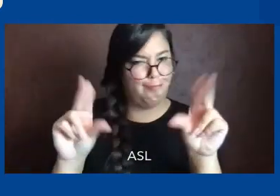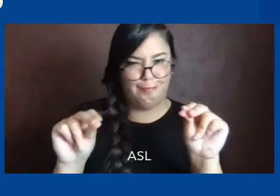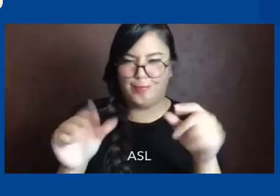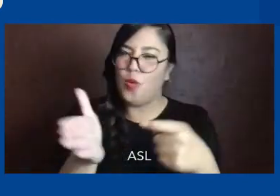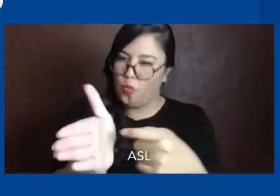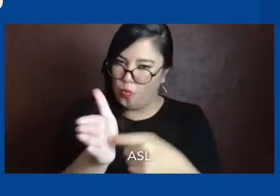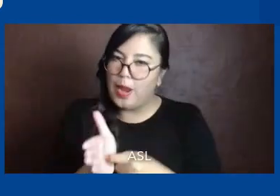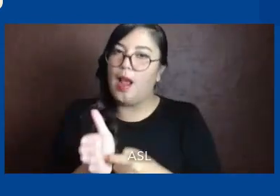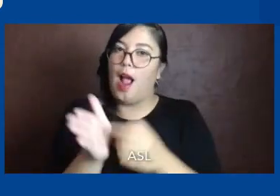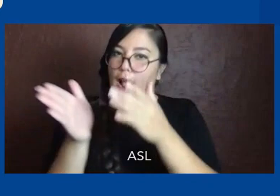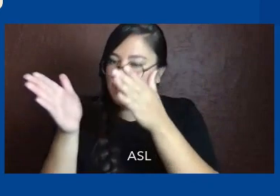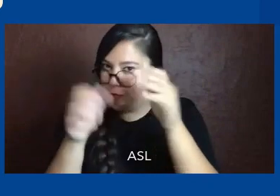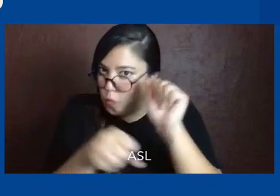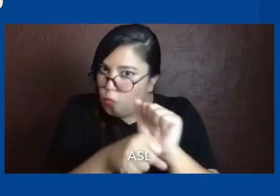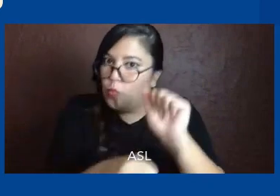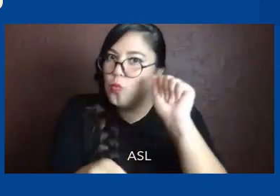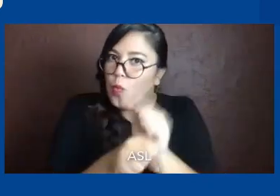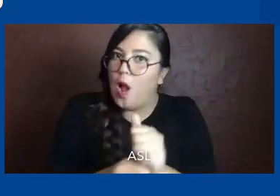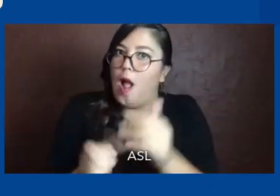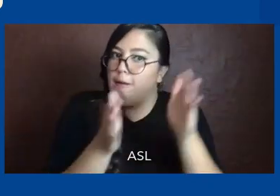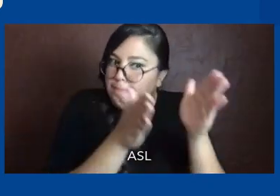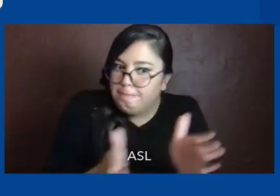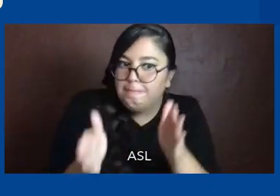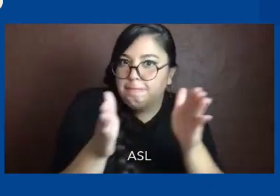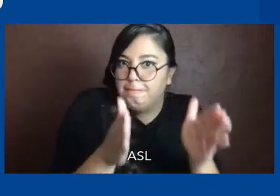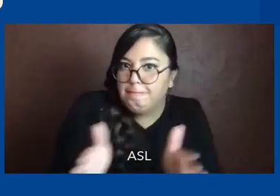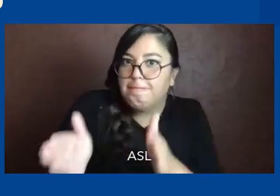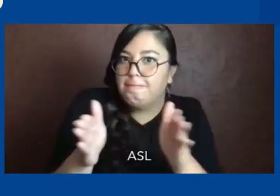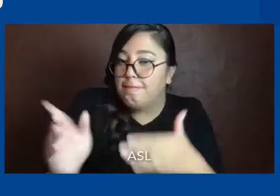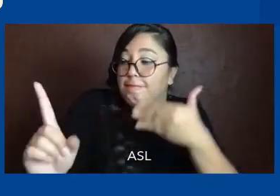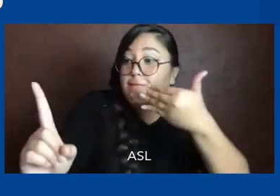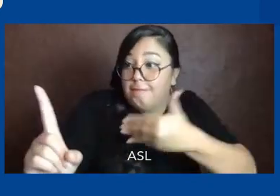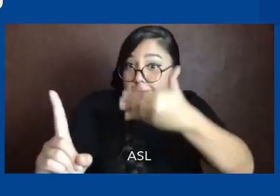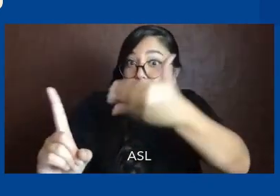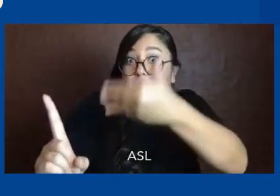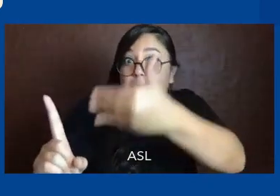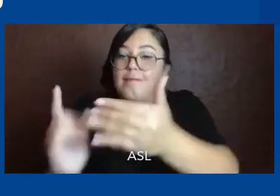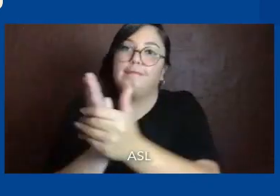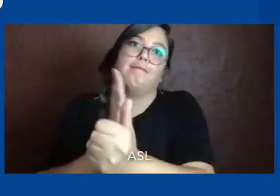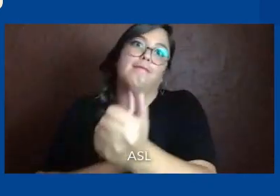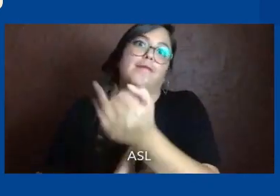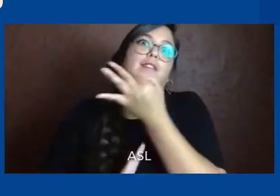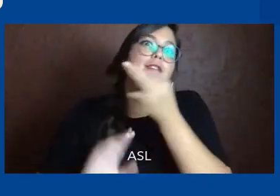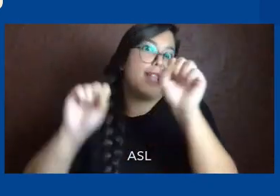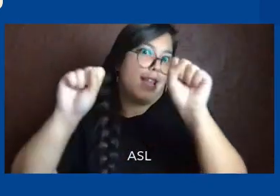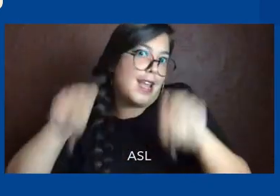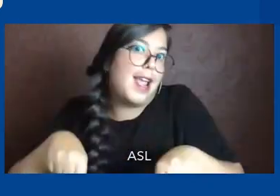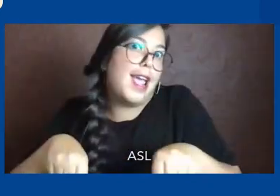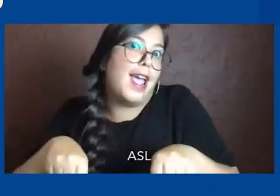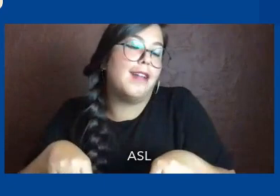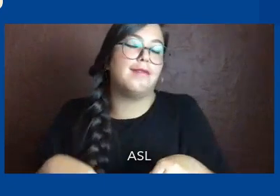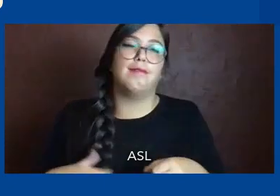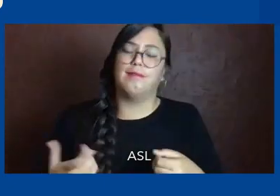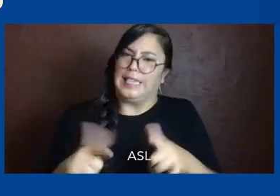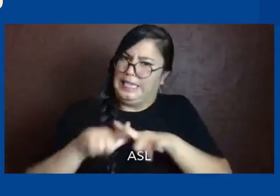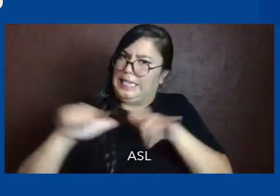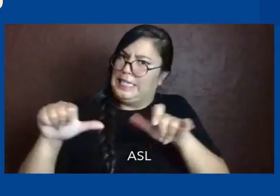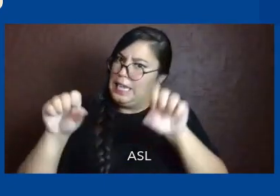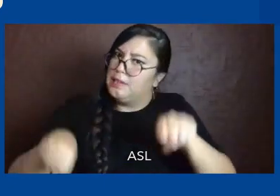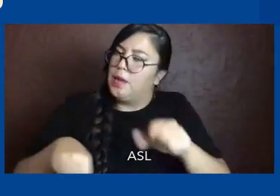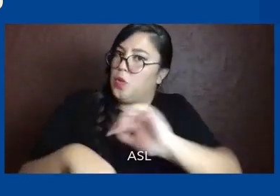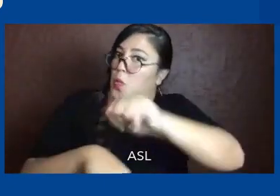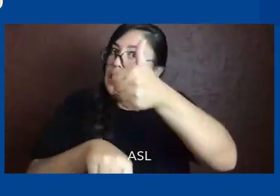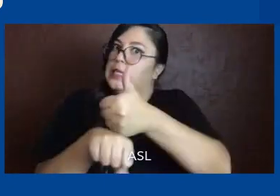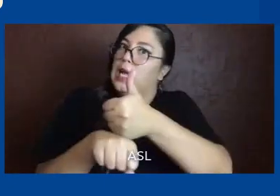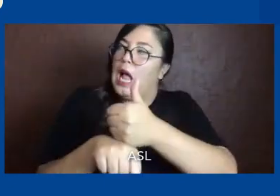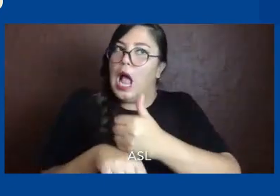where you are good at that, and there's things you can set yourself up for failure too, and you can set yourself up to be